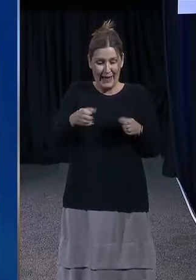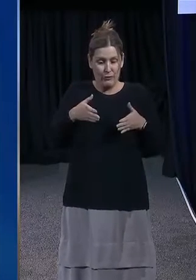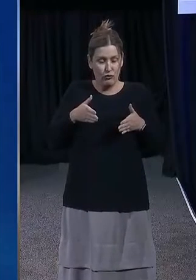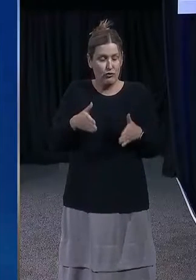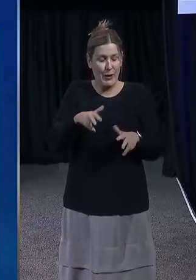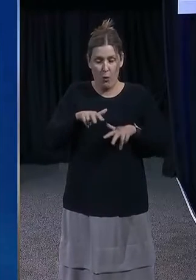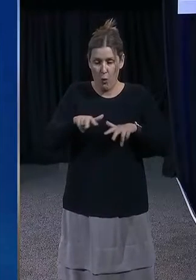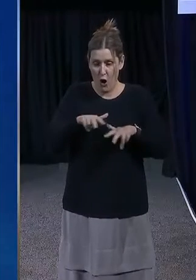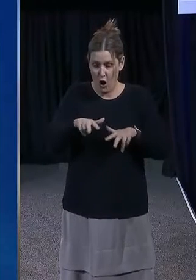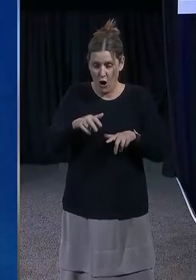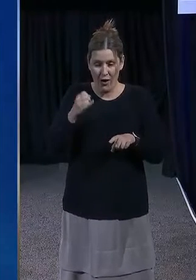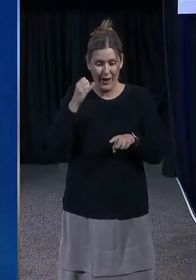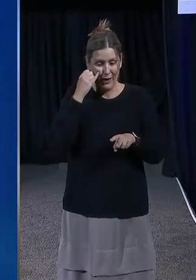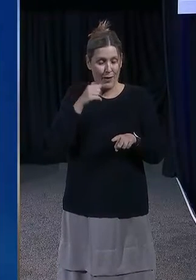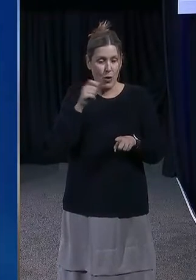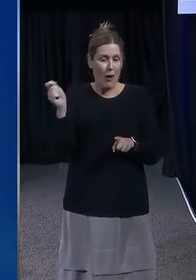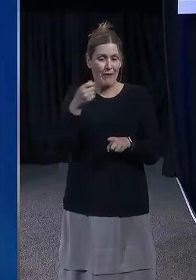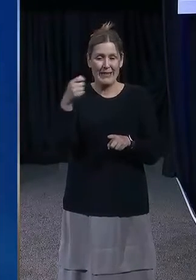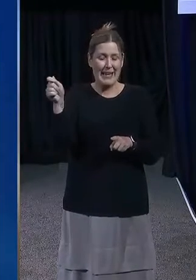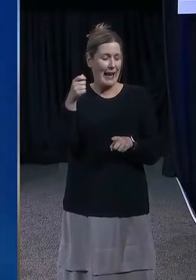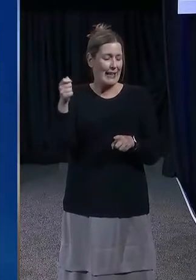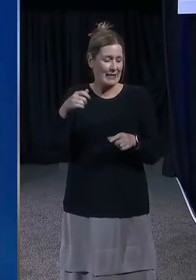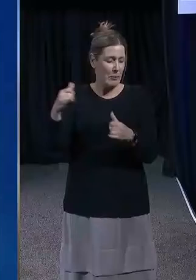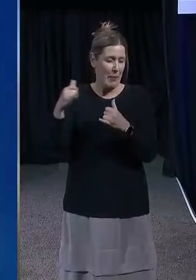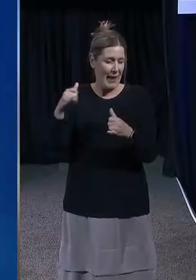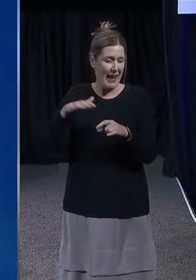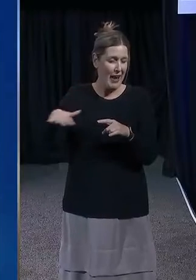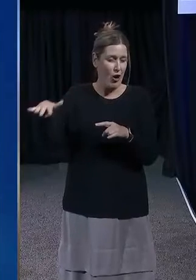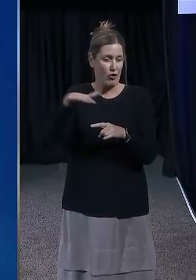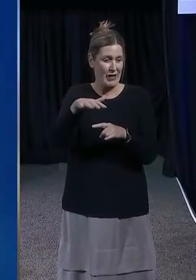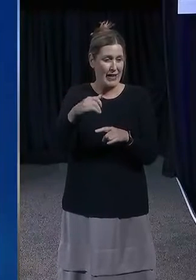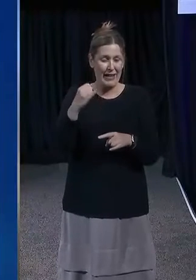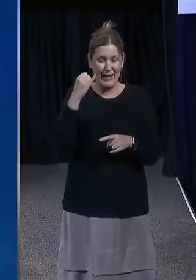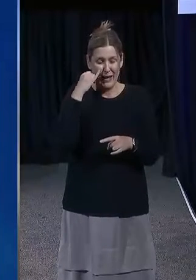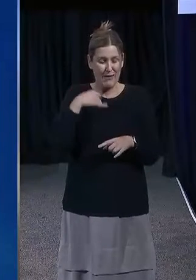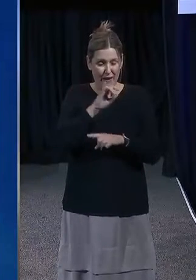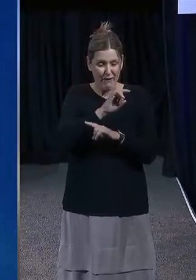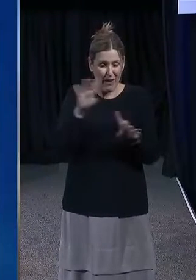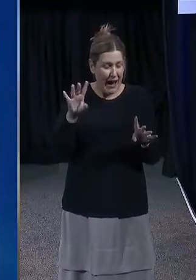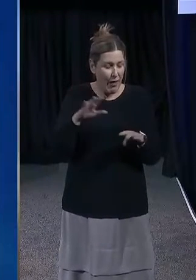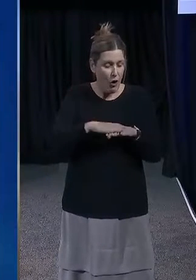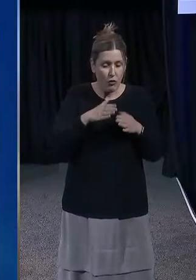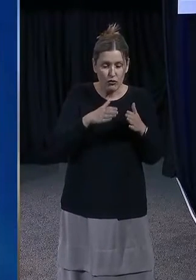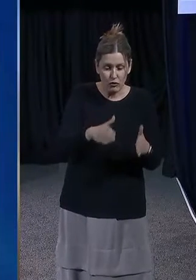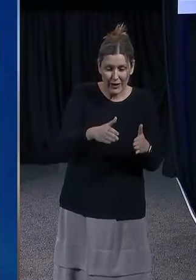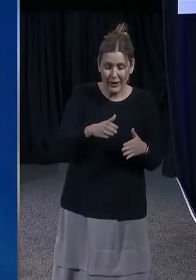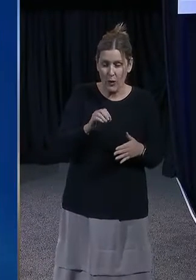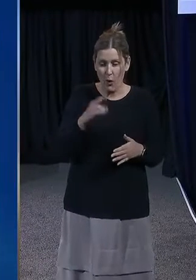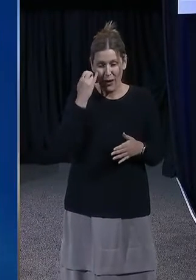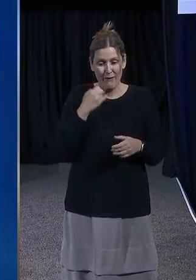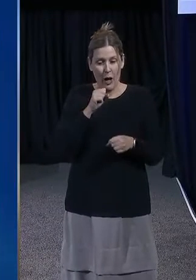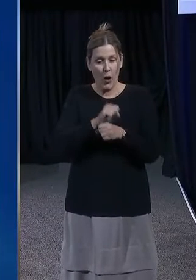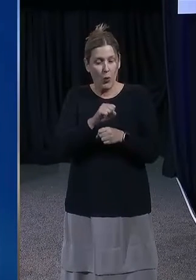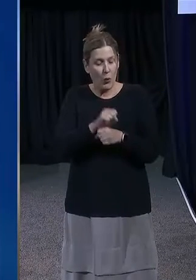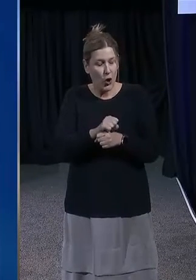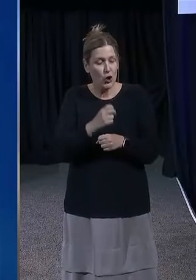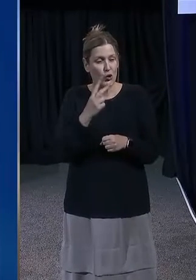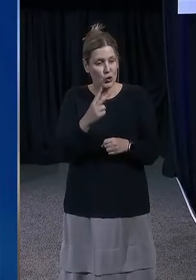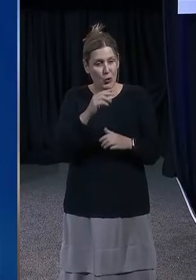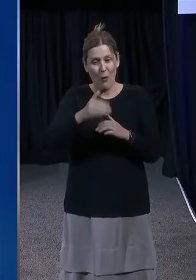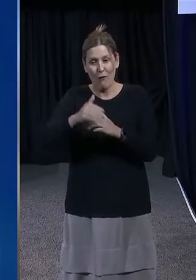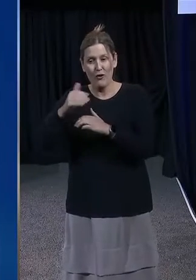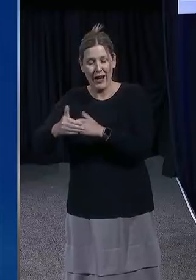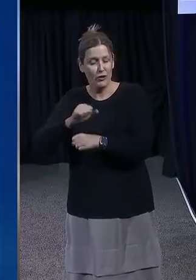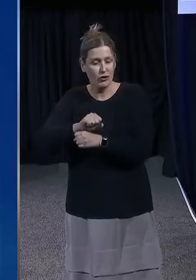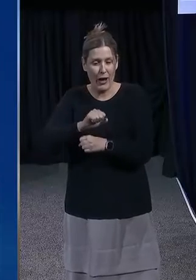if I don't have a tennis court nearby, if I have violence on my streets, Or if I work 2 swing shifts, I am